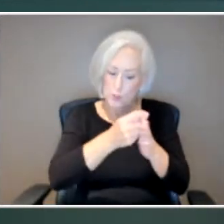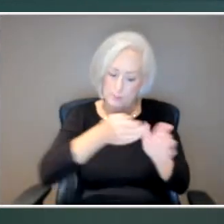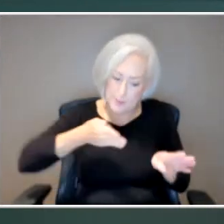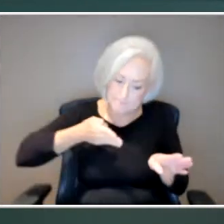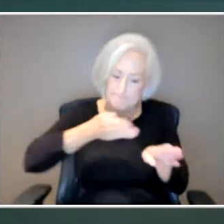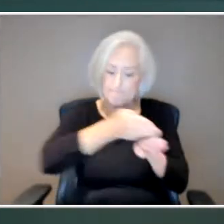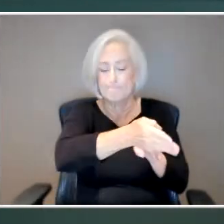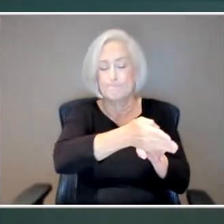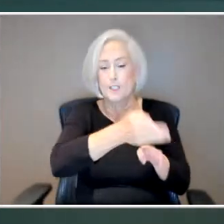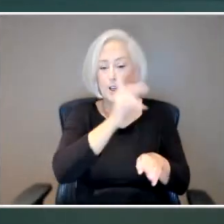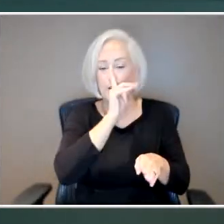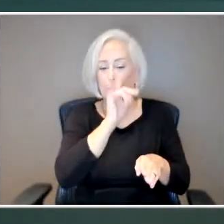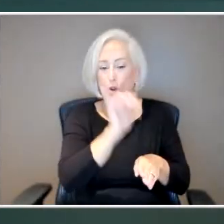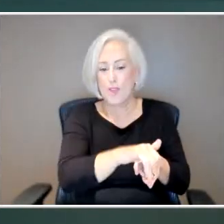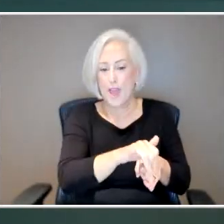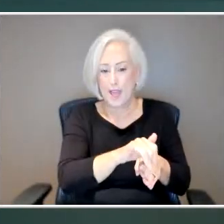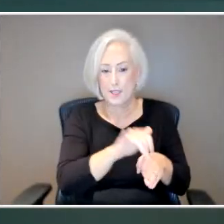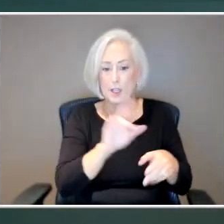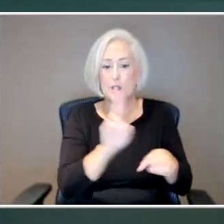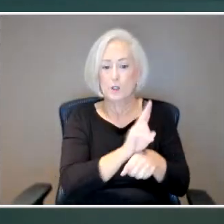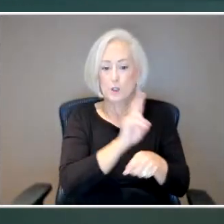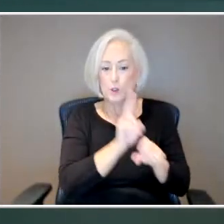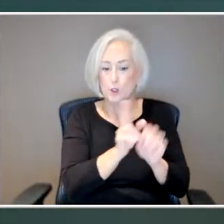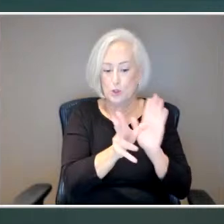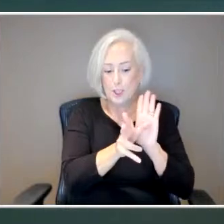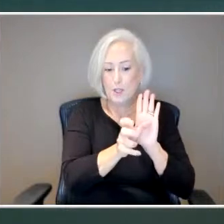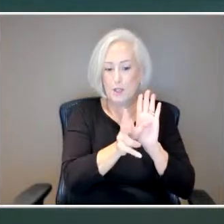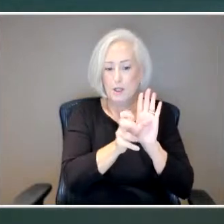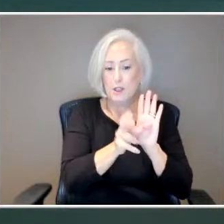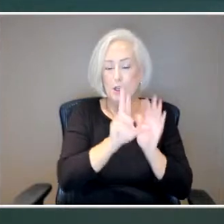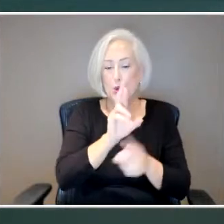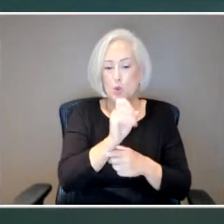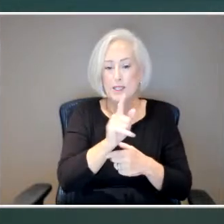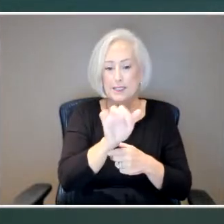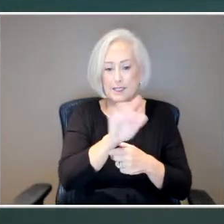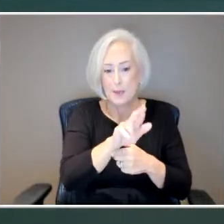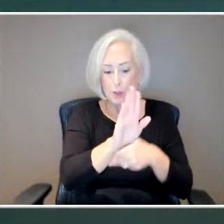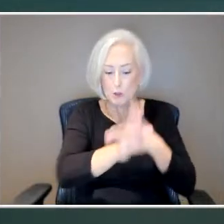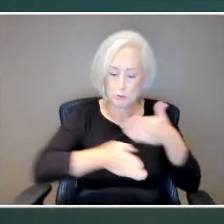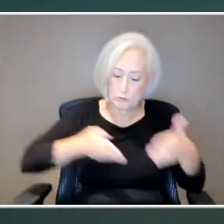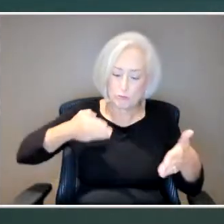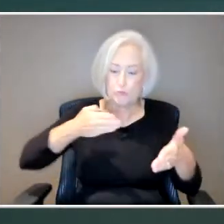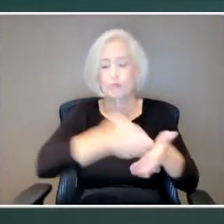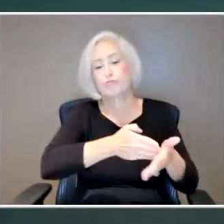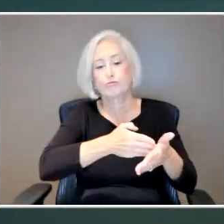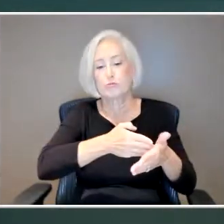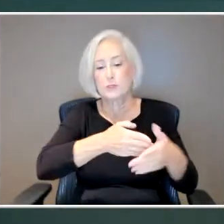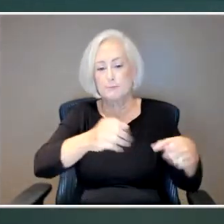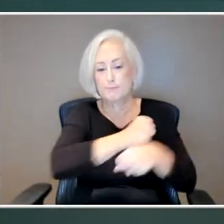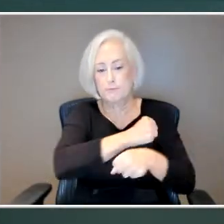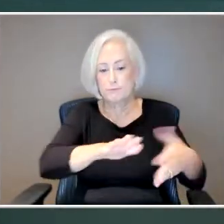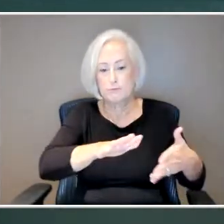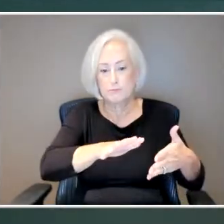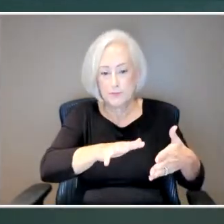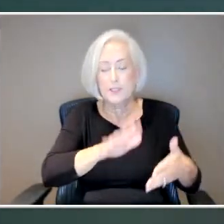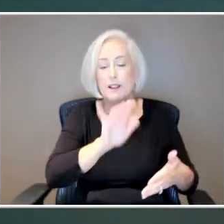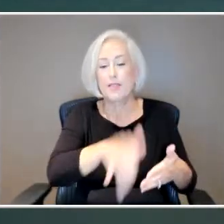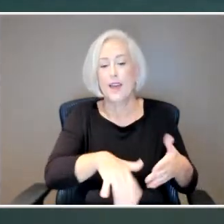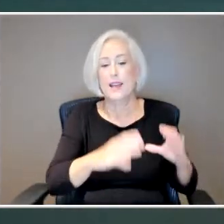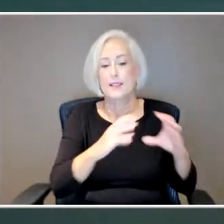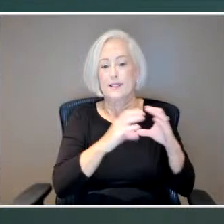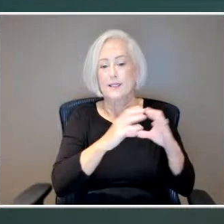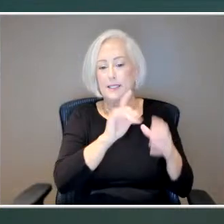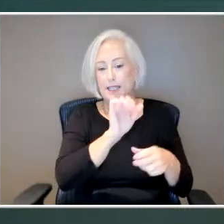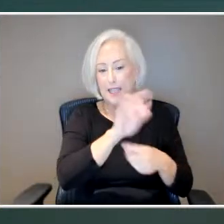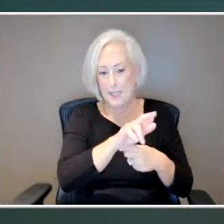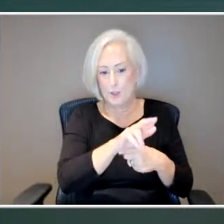which use that receptor to work against the cancer, to effectively put the brake on the growth of those